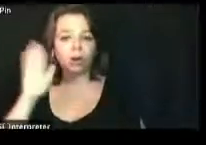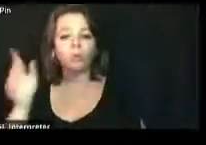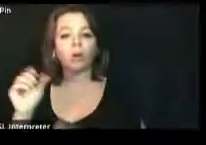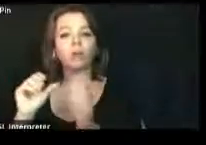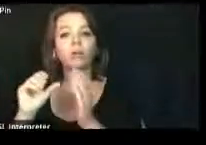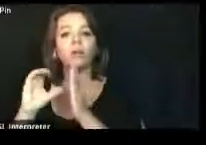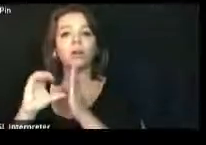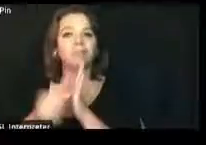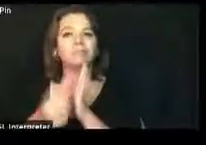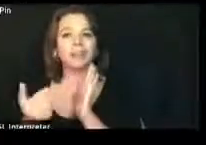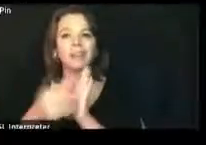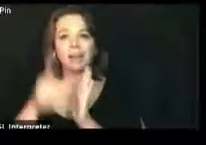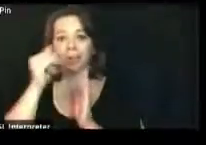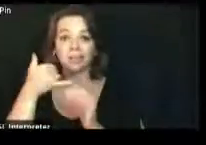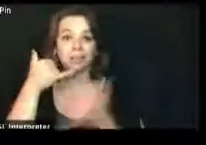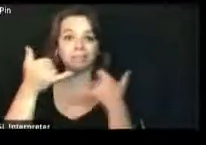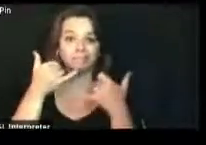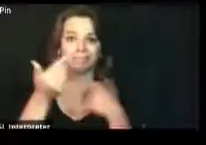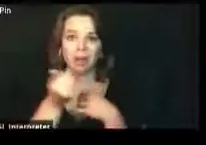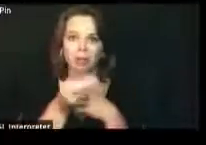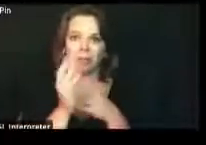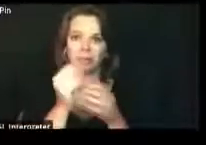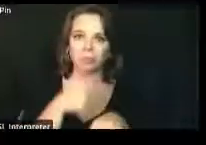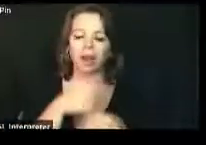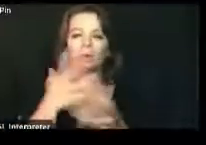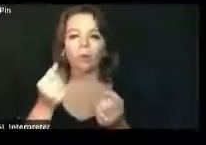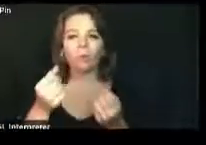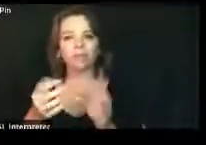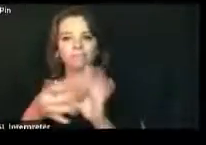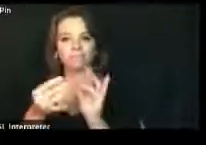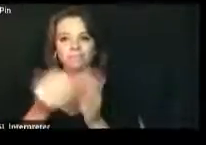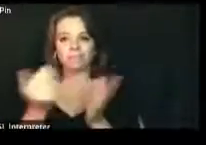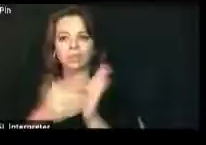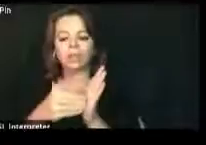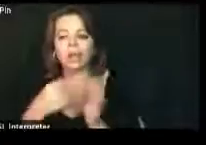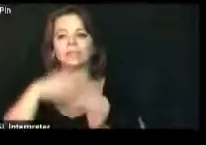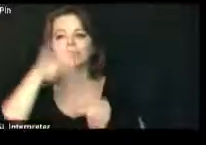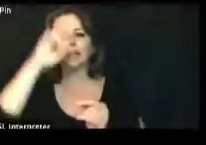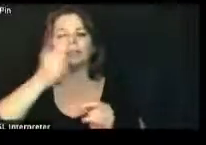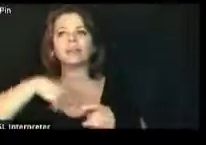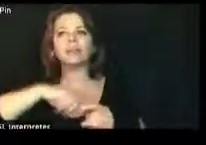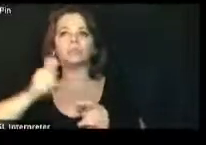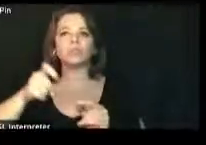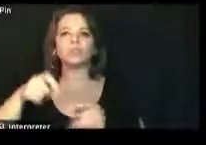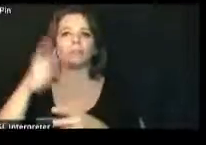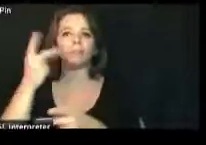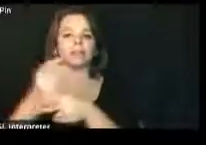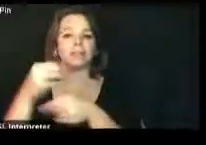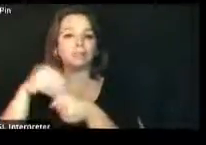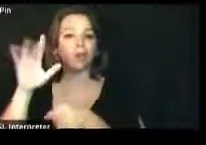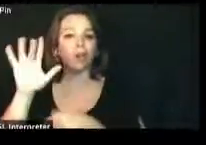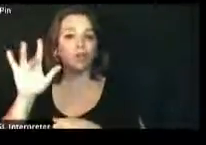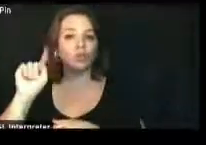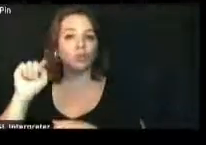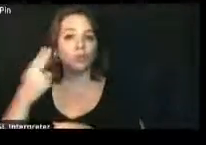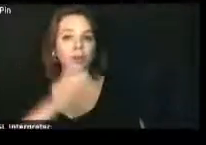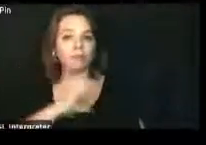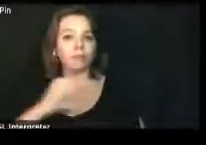because I've called a couple of times, that I think we should be kept in the 25th Congressional